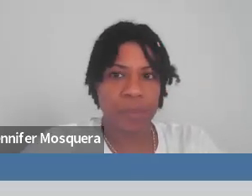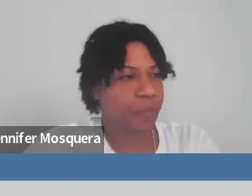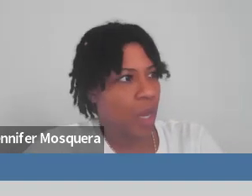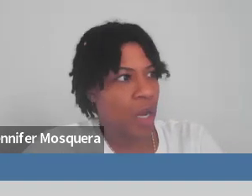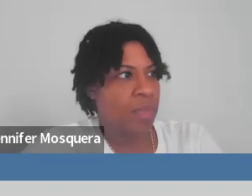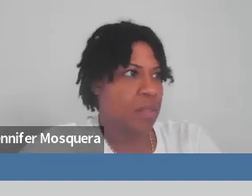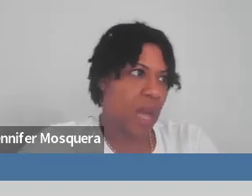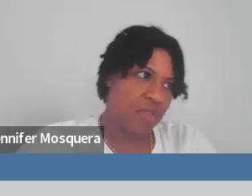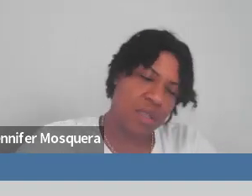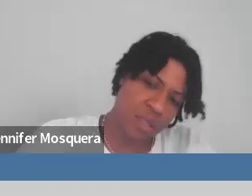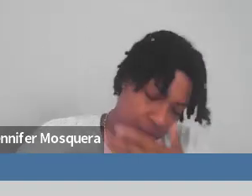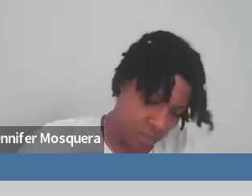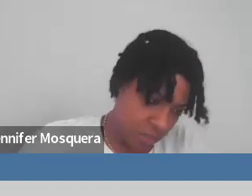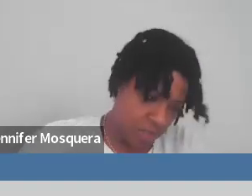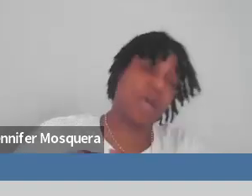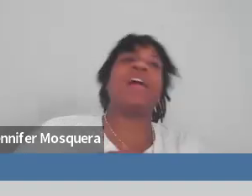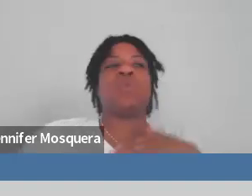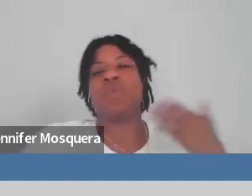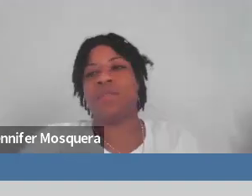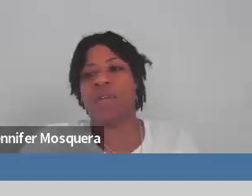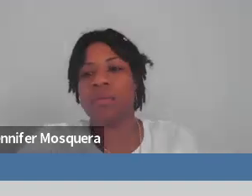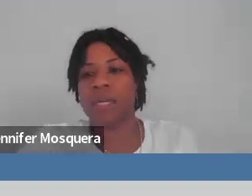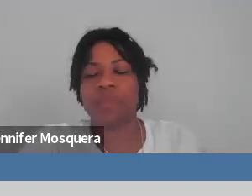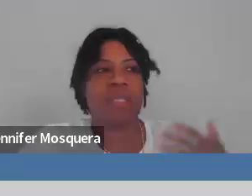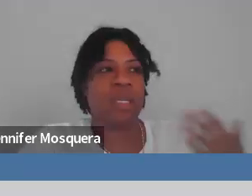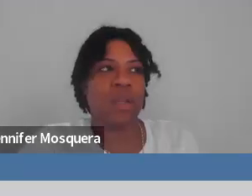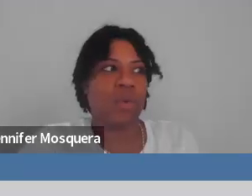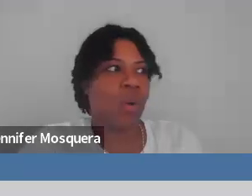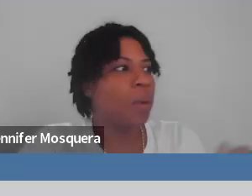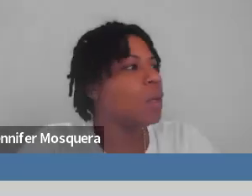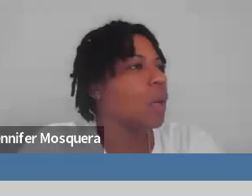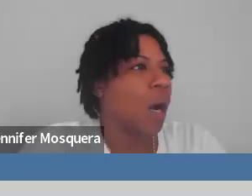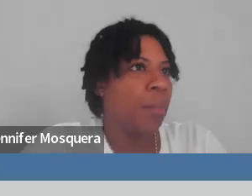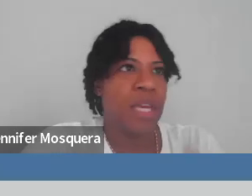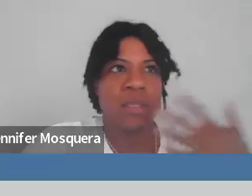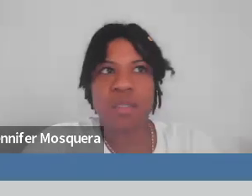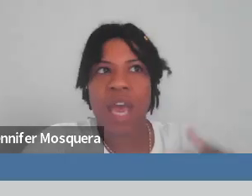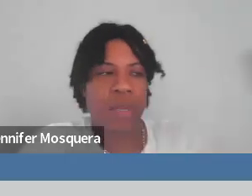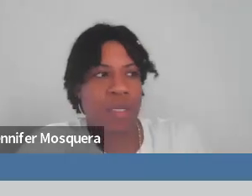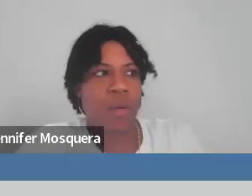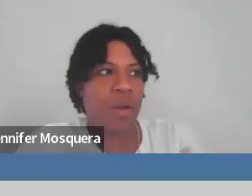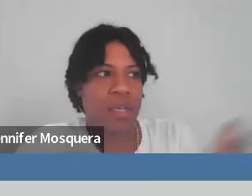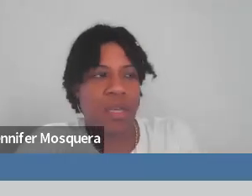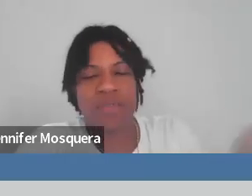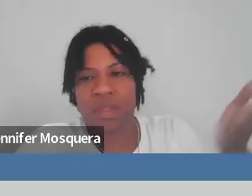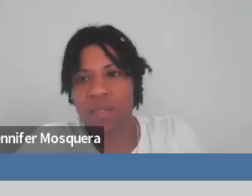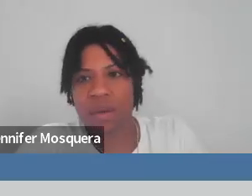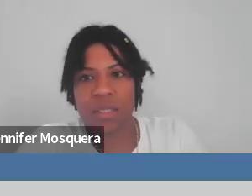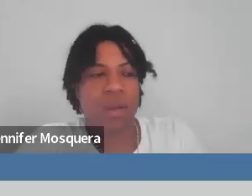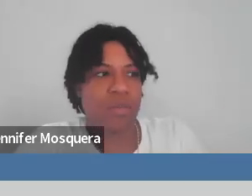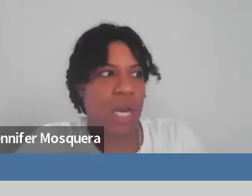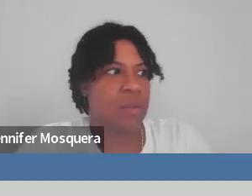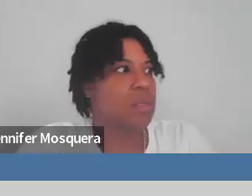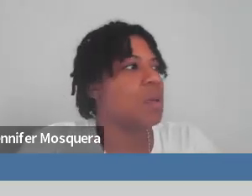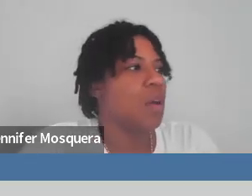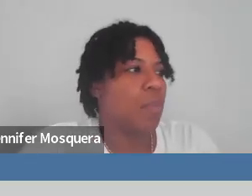dashboard, right? Obviously, the tiles will be different, right? Depending on the role. Me as a sysadmin, I see everything, so I